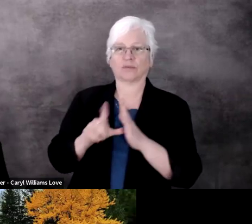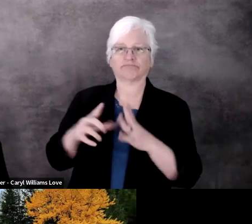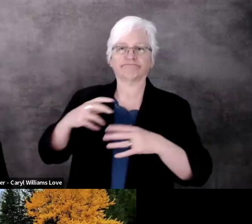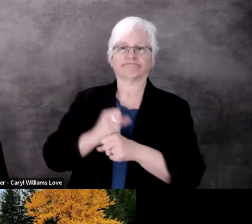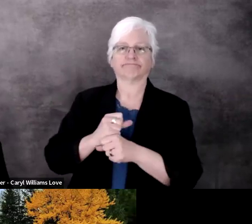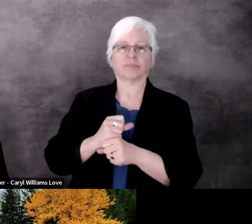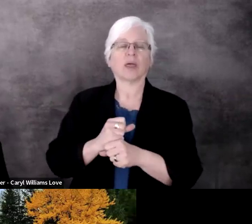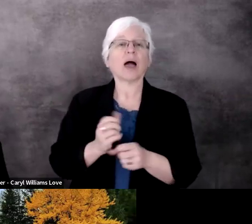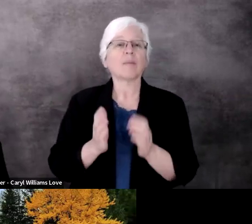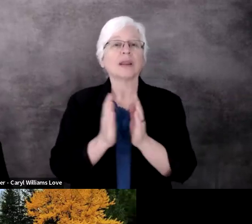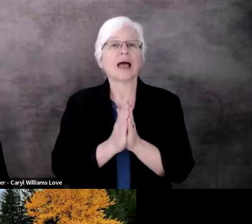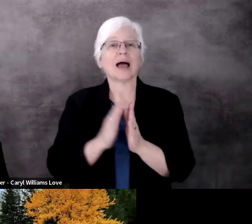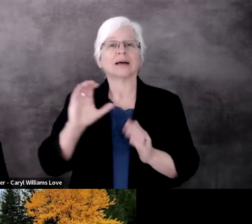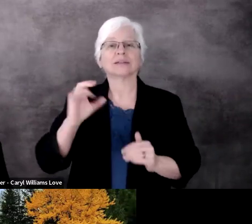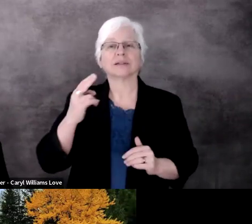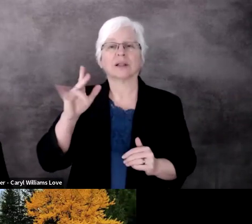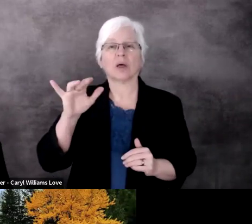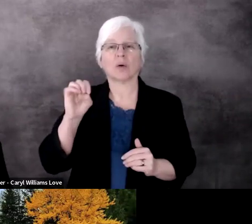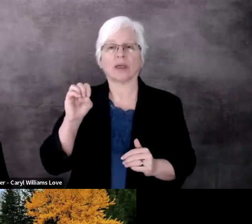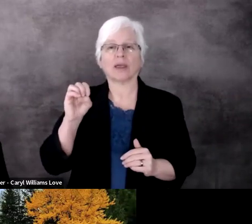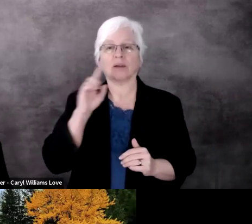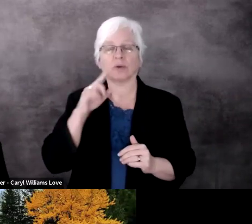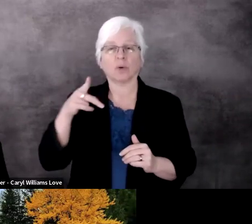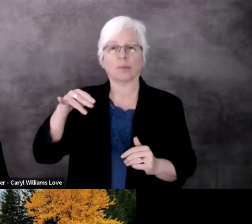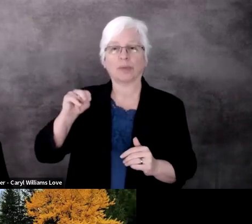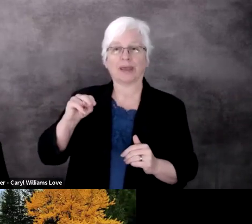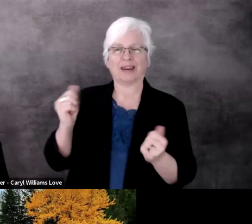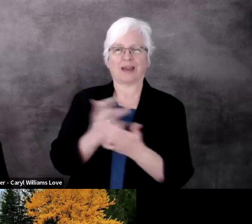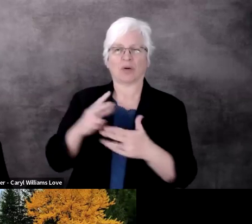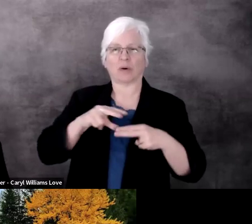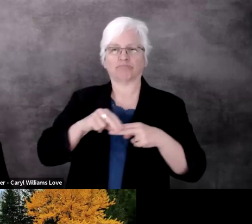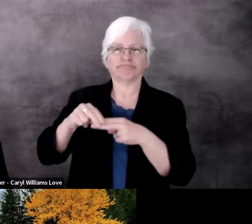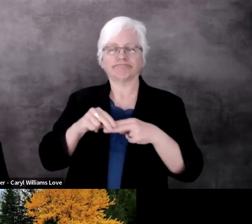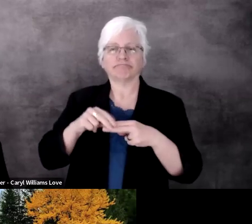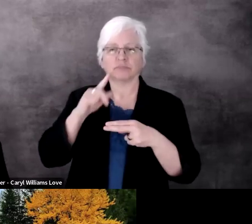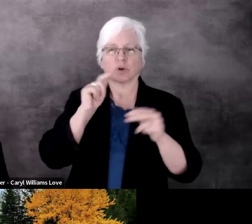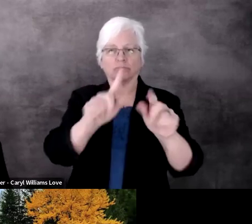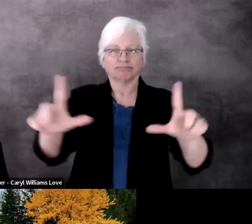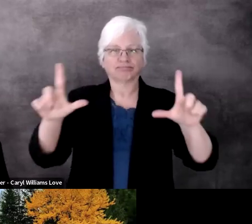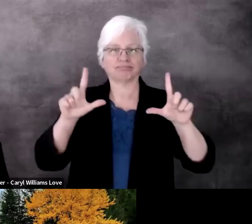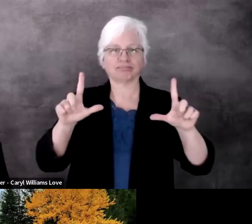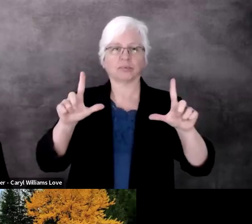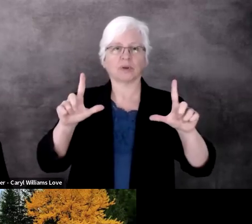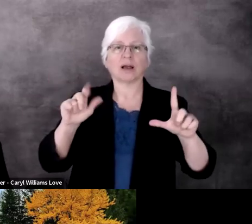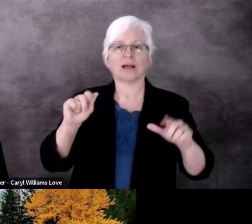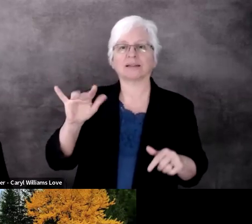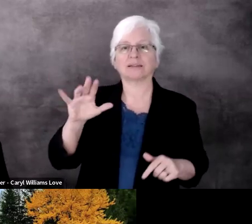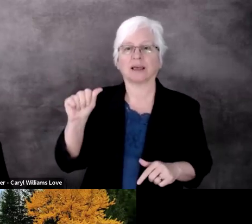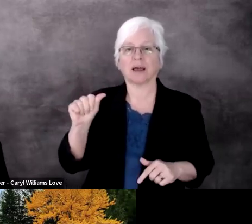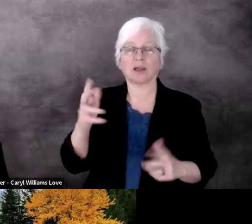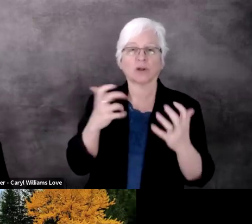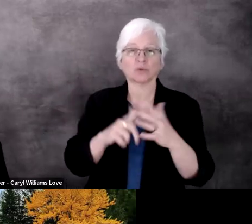that they're on the screen. And I will ask Alicia Morales to get us started.